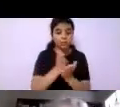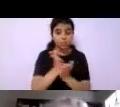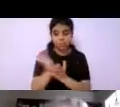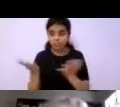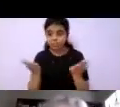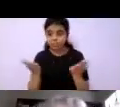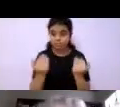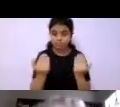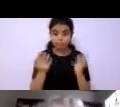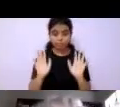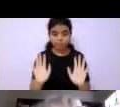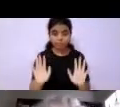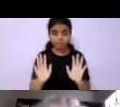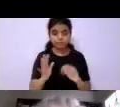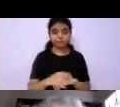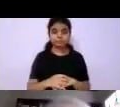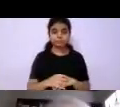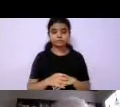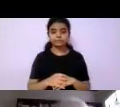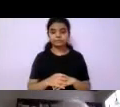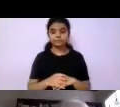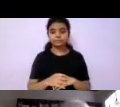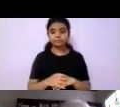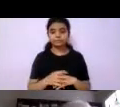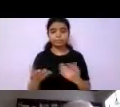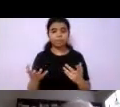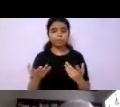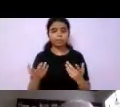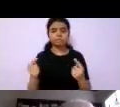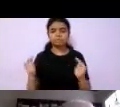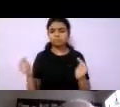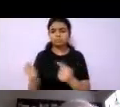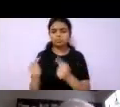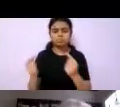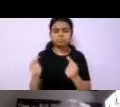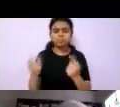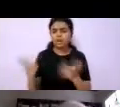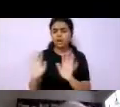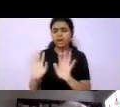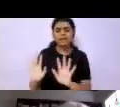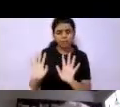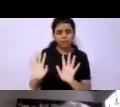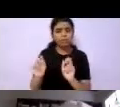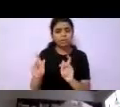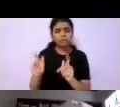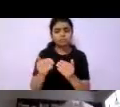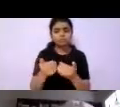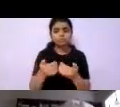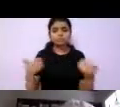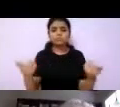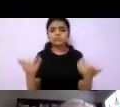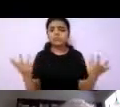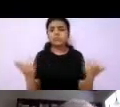to reconcile the differences.